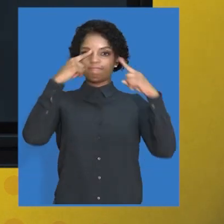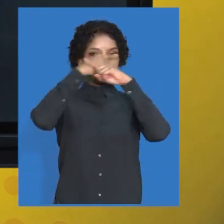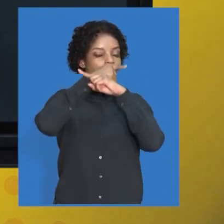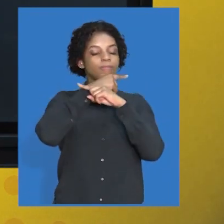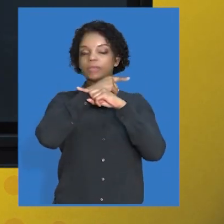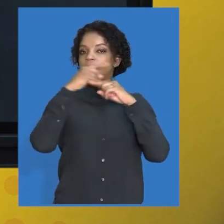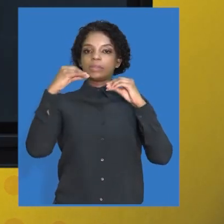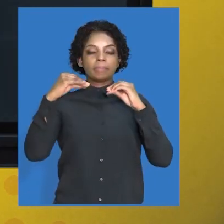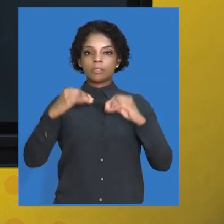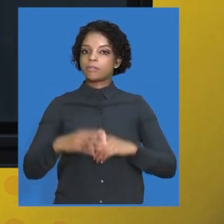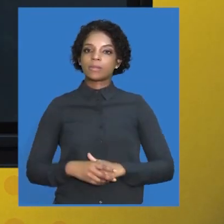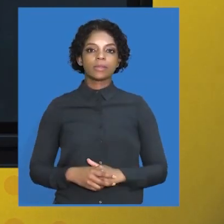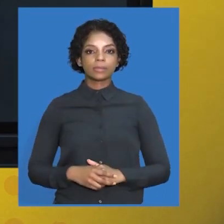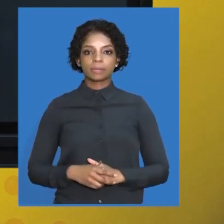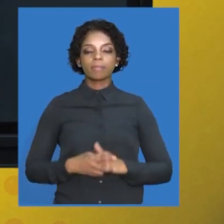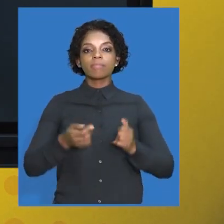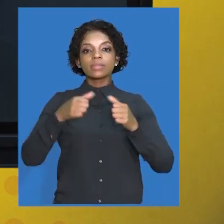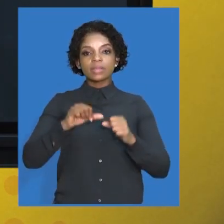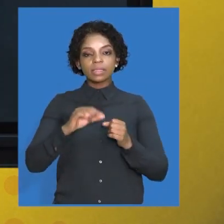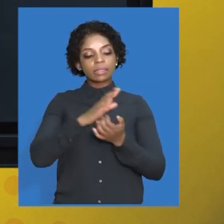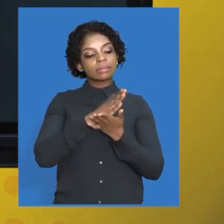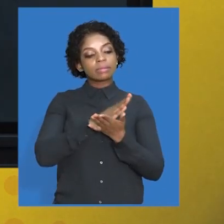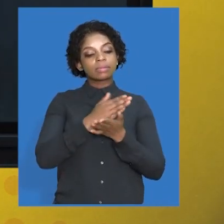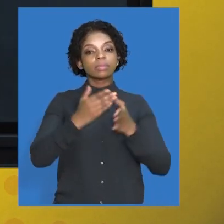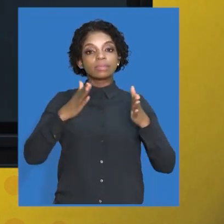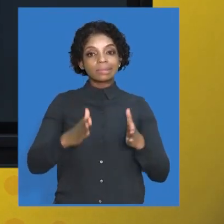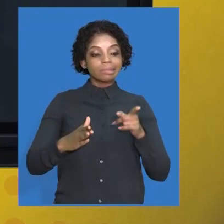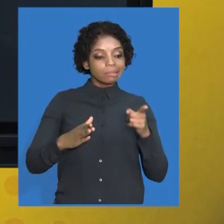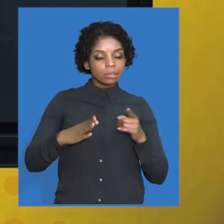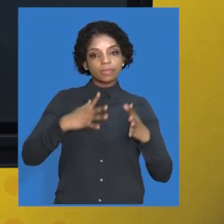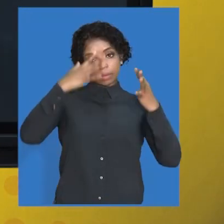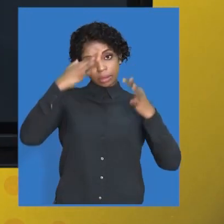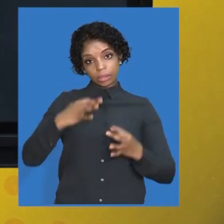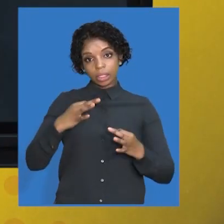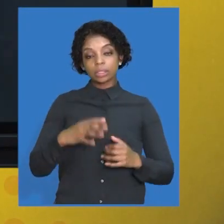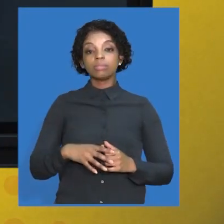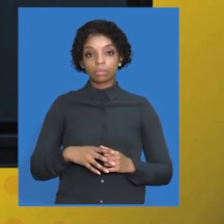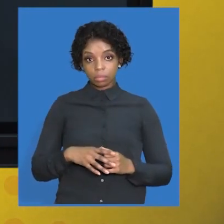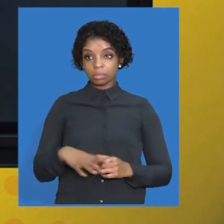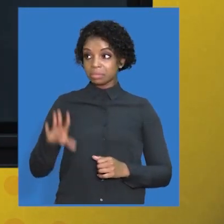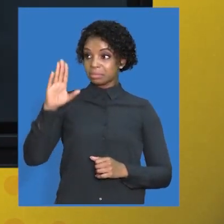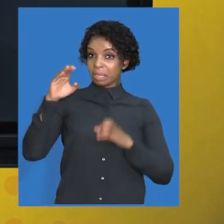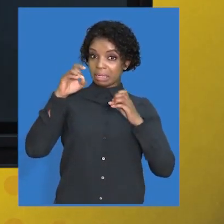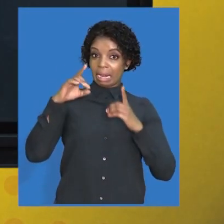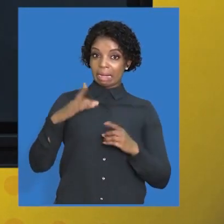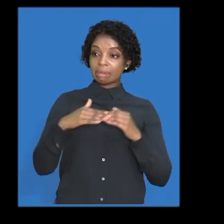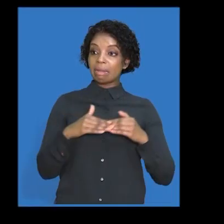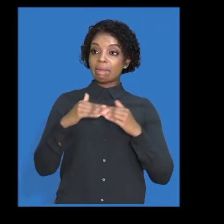You know, the shareholders want the business to succeed, where the directors are just looking after their own personal